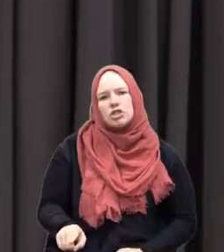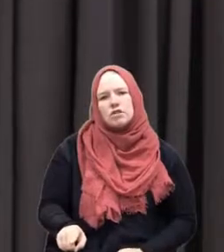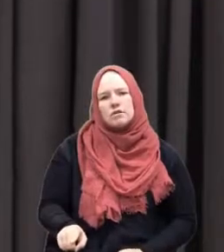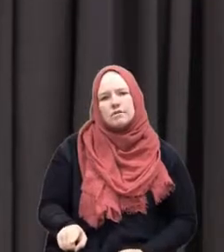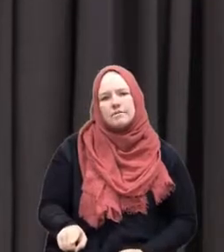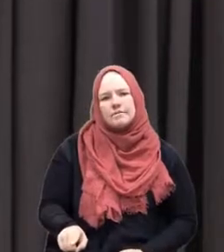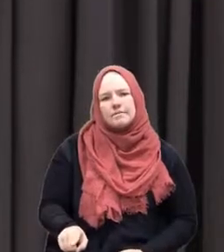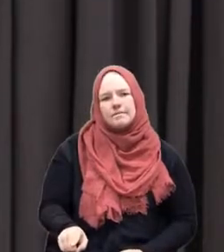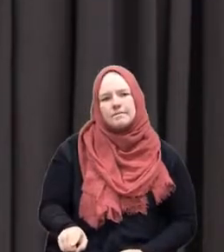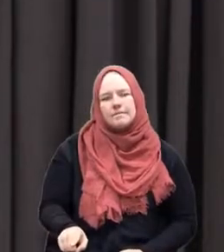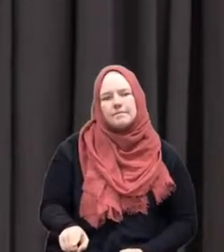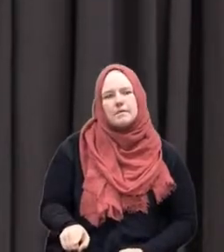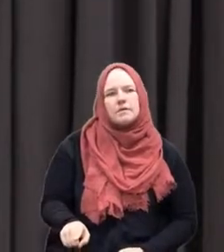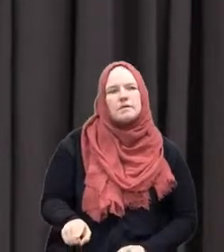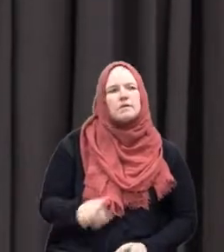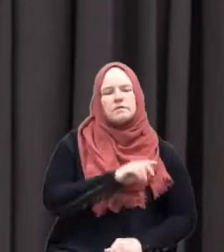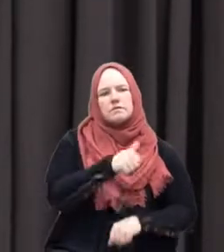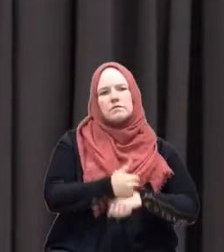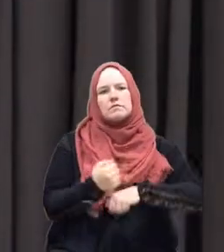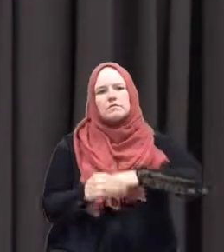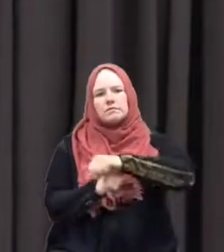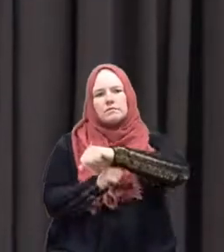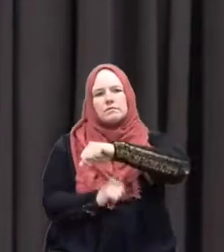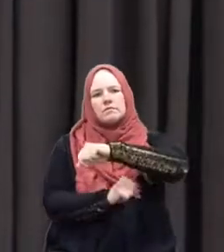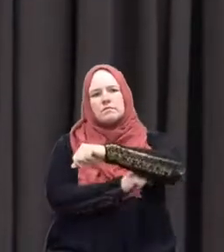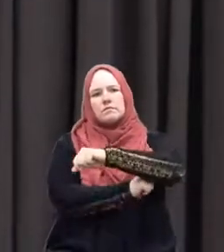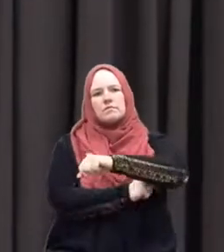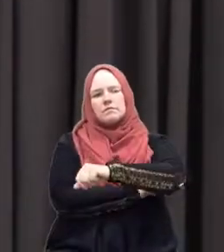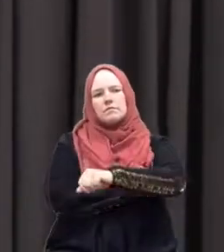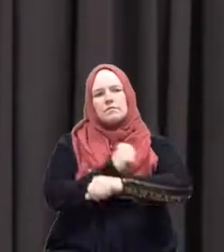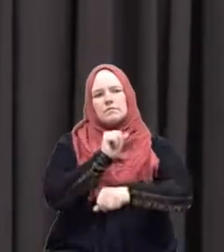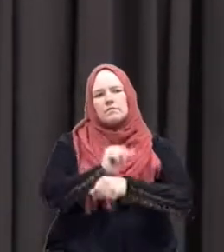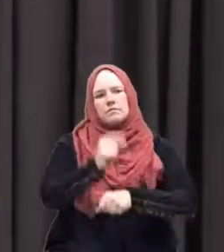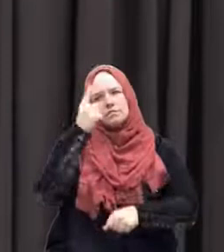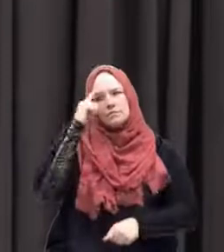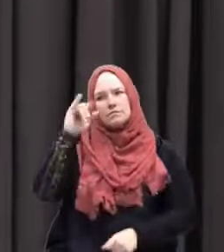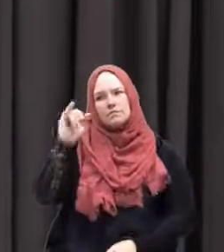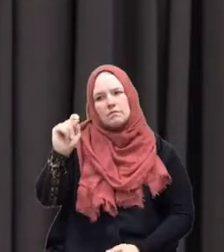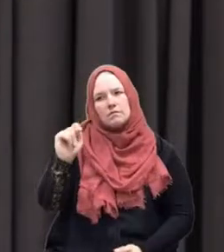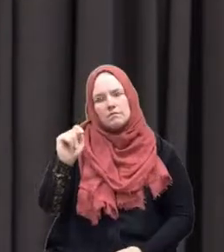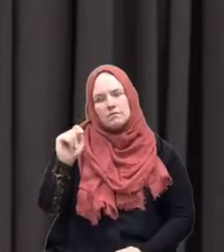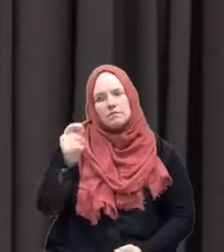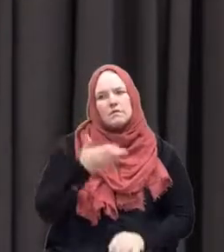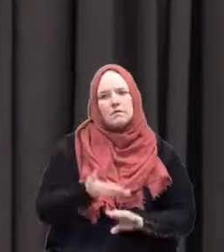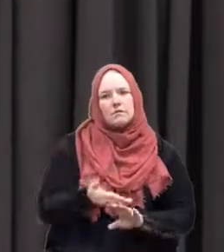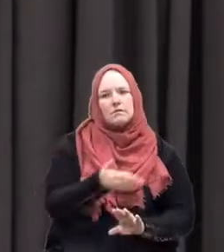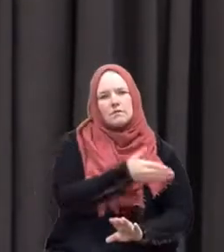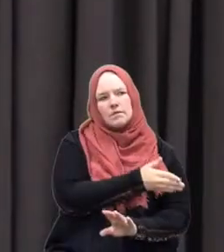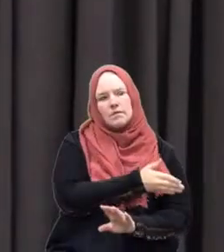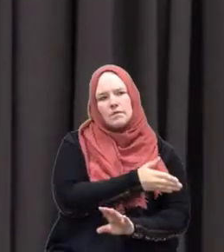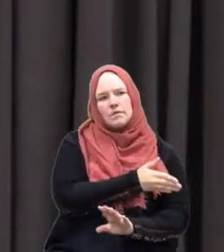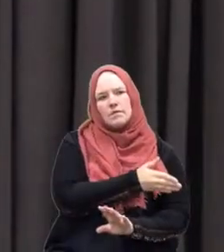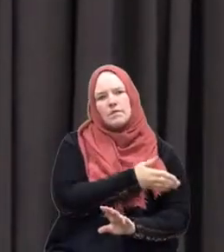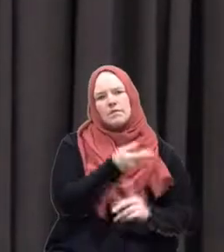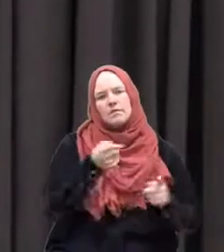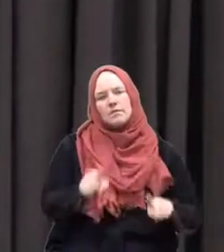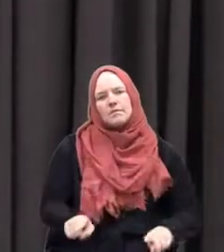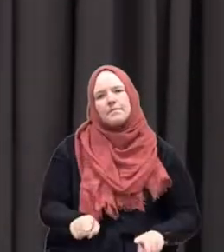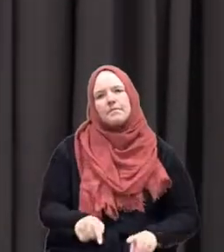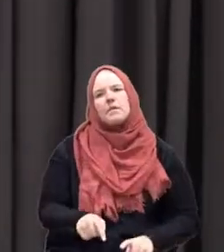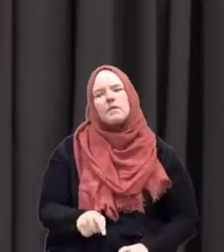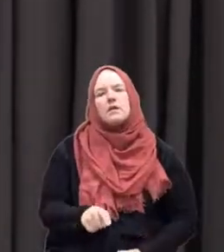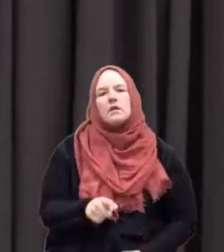He lays the groundwork for it centuries and millennia before it